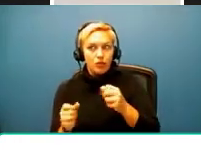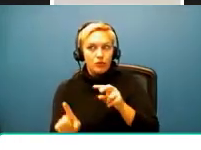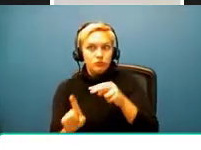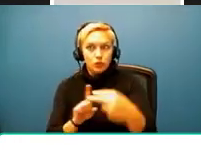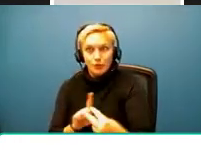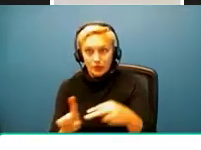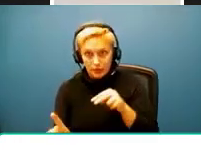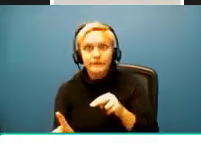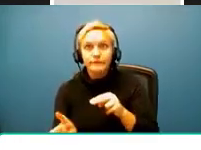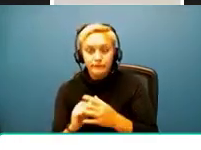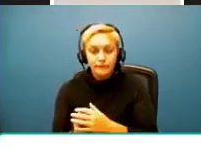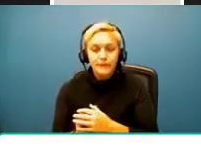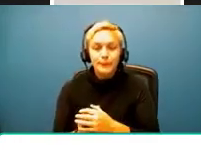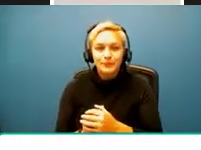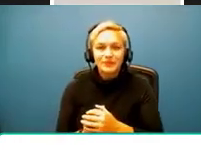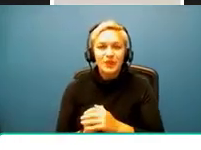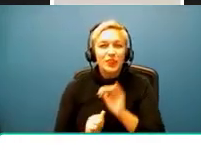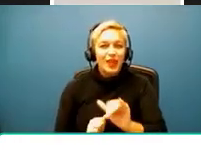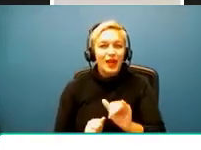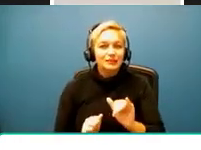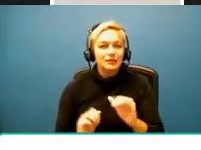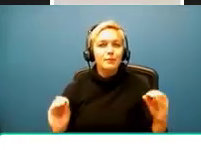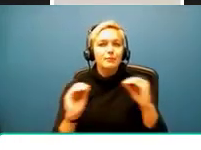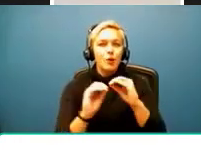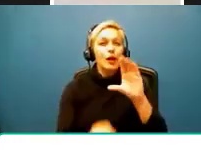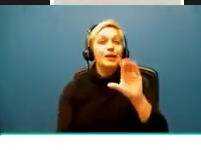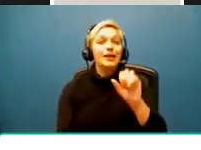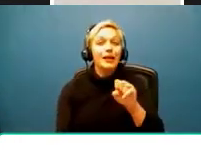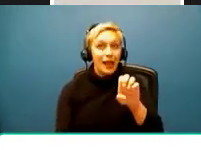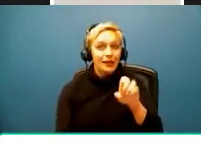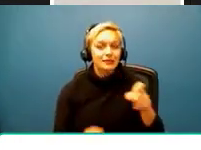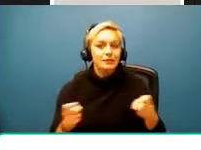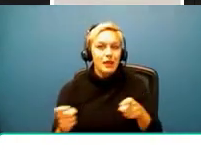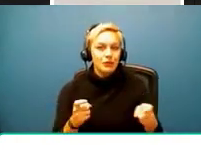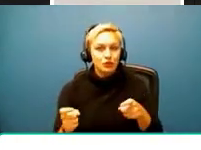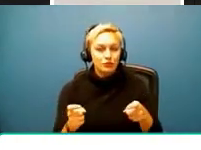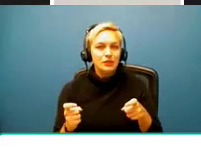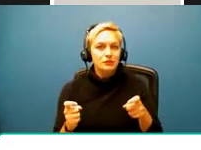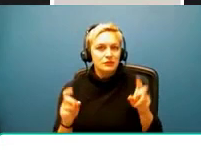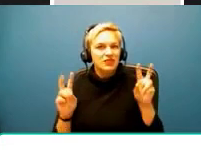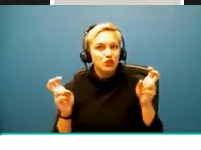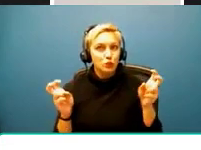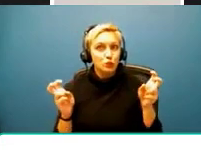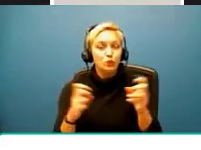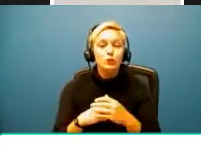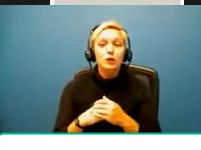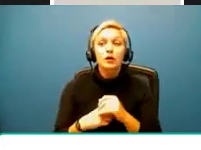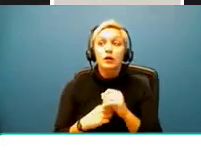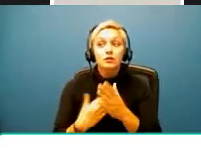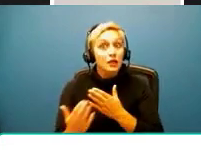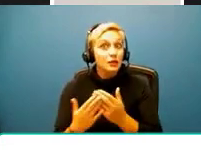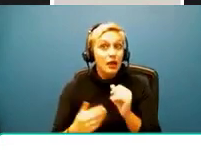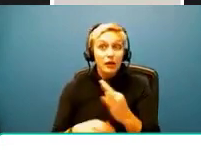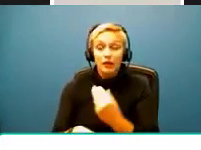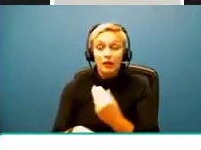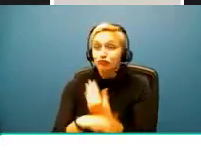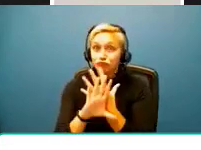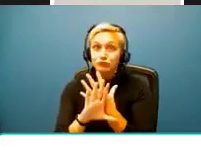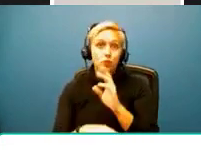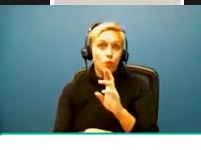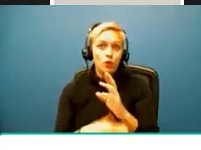kind of case management issues that if a student is going to be virtual, you can still provide nursing